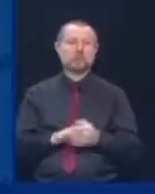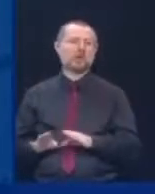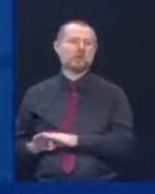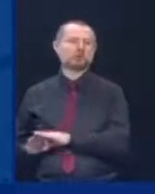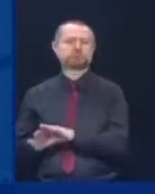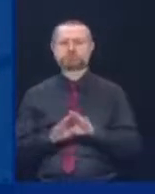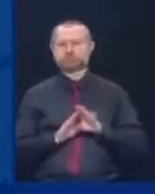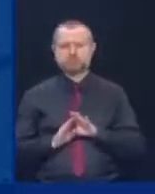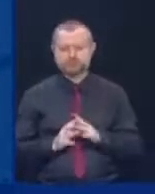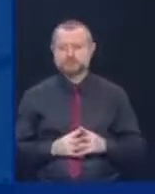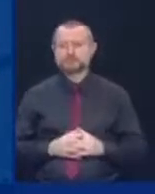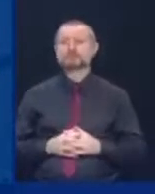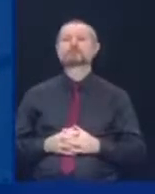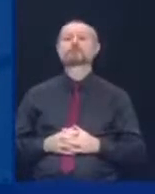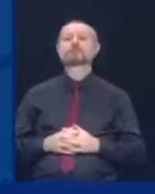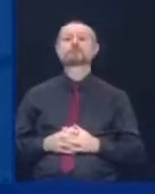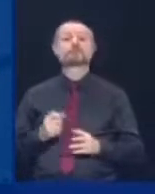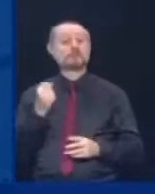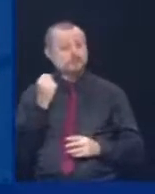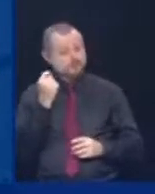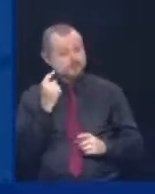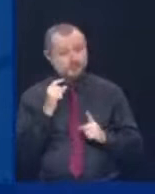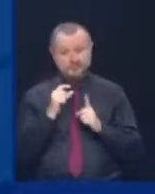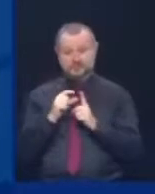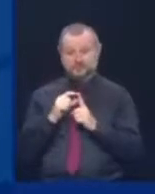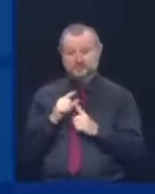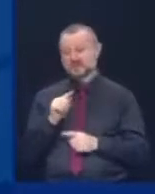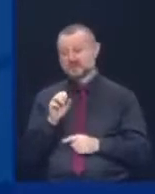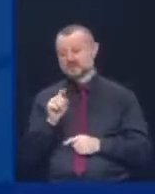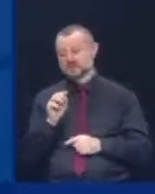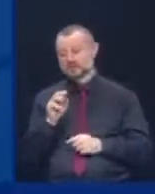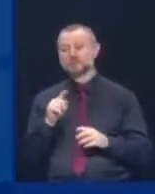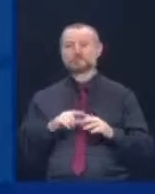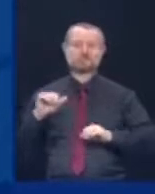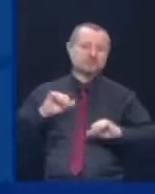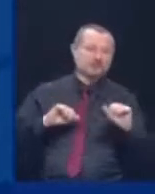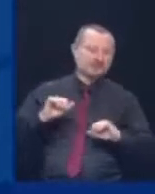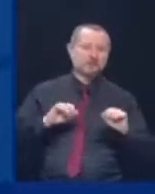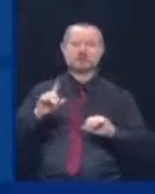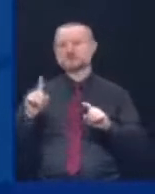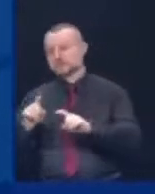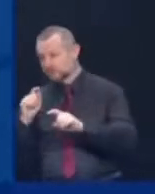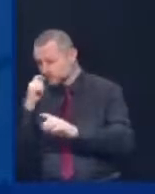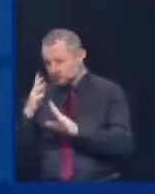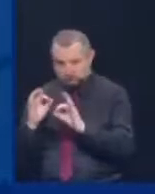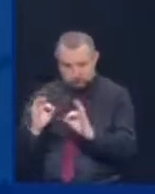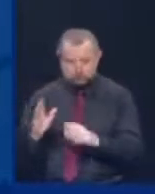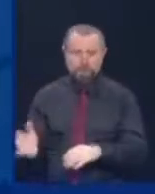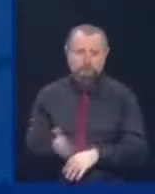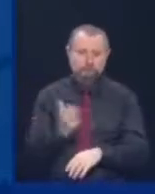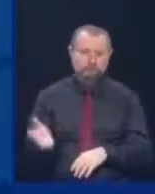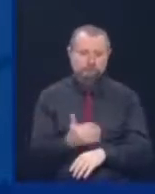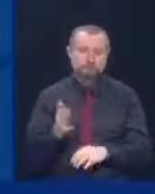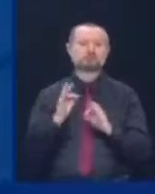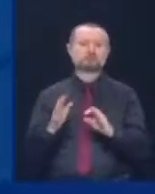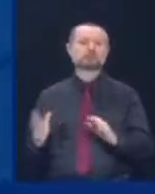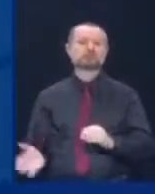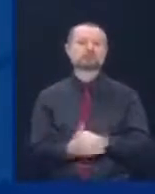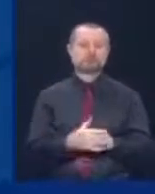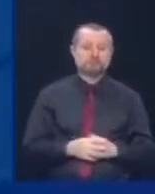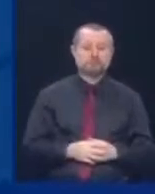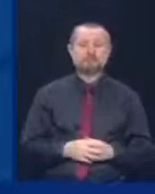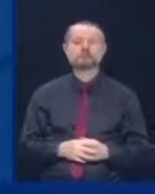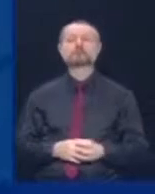but clean the school, test the school, reopen the school.